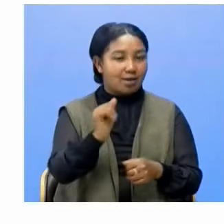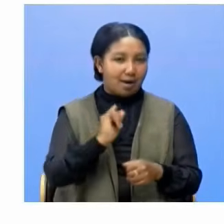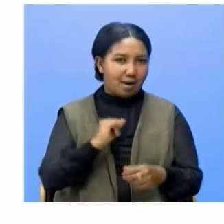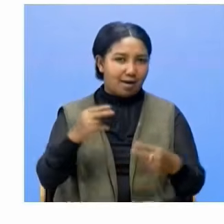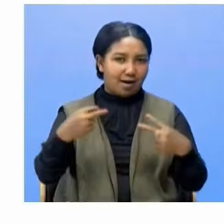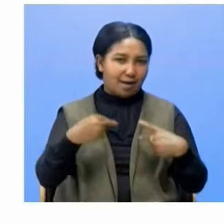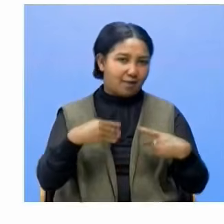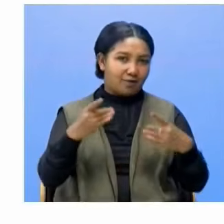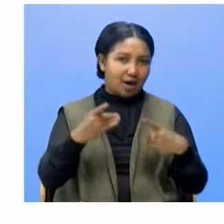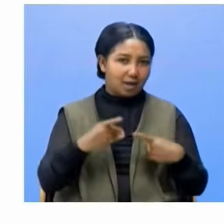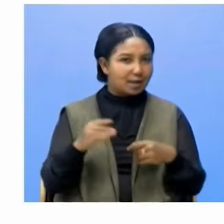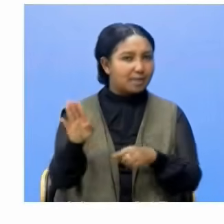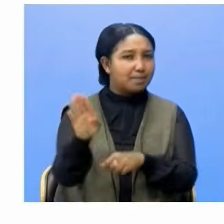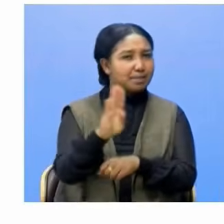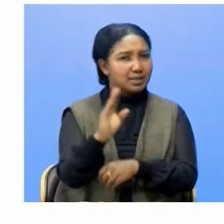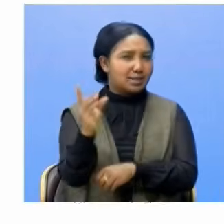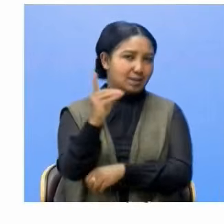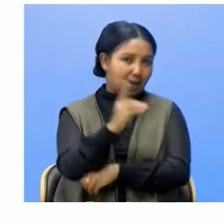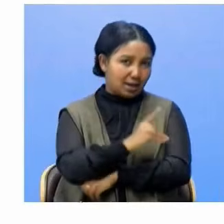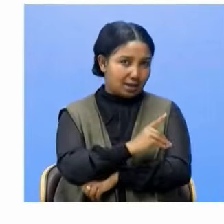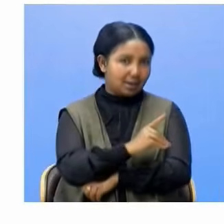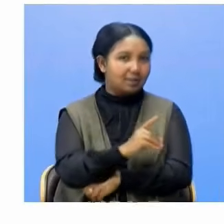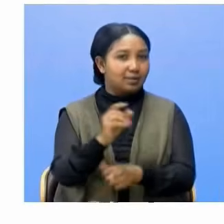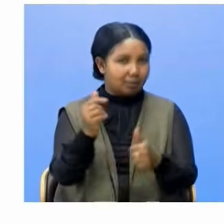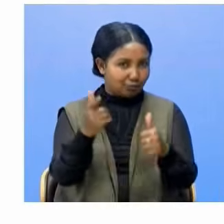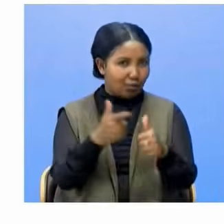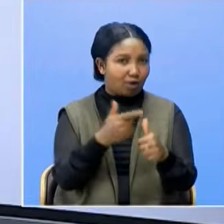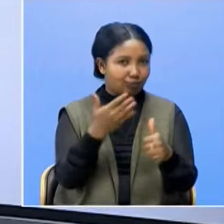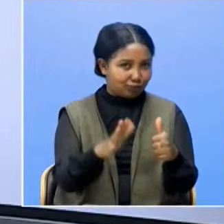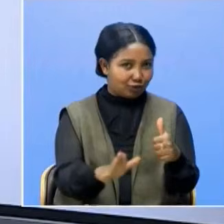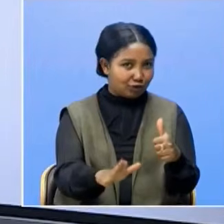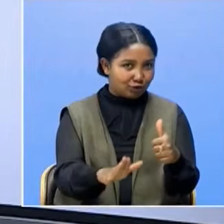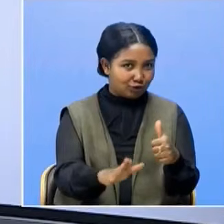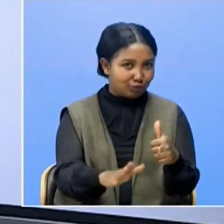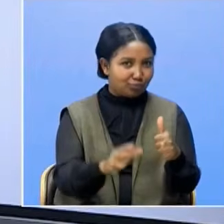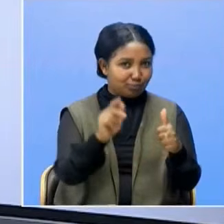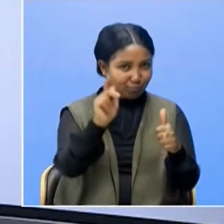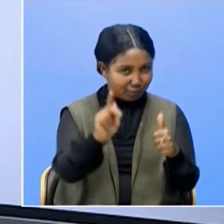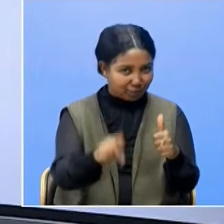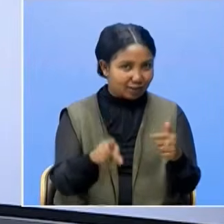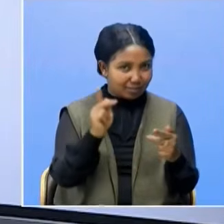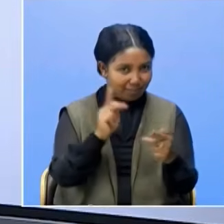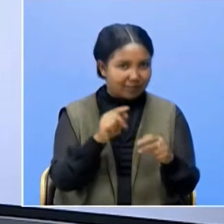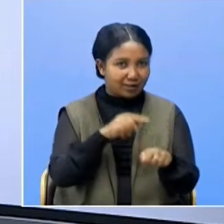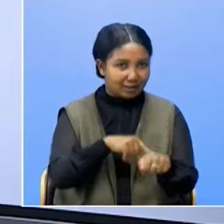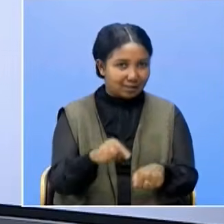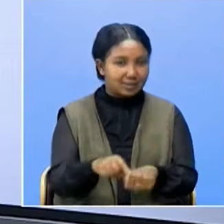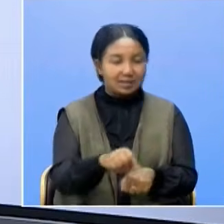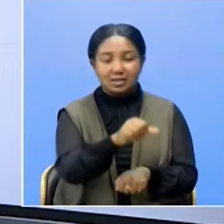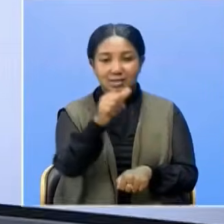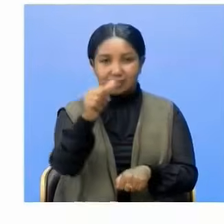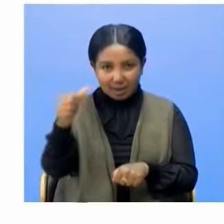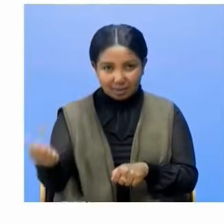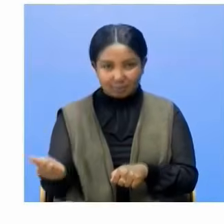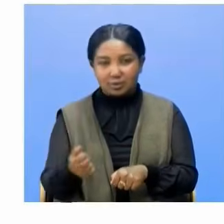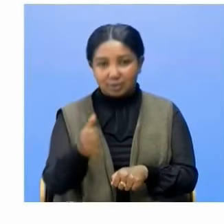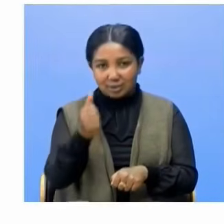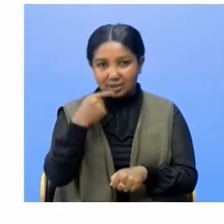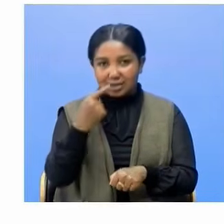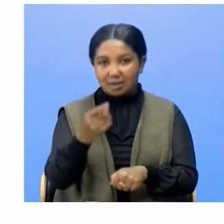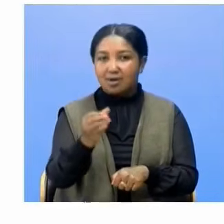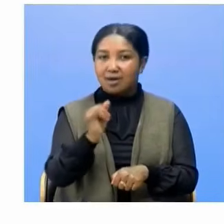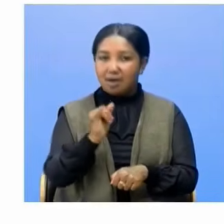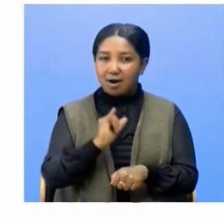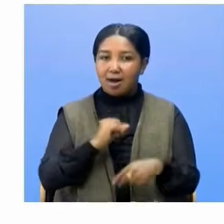a busy day. This is one, for example, from all those that I remember. And he also says what?